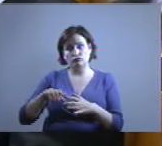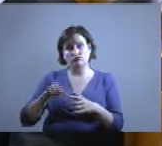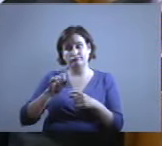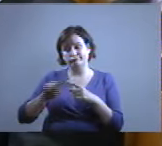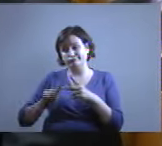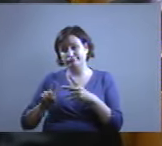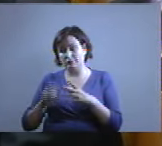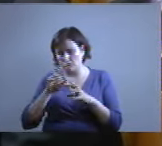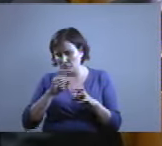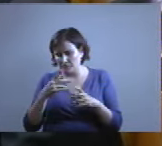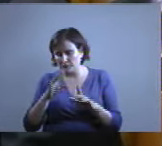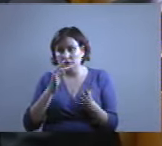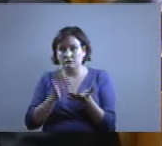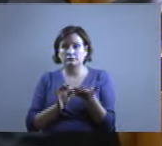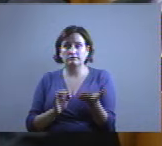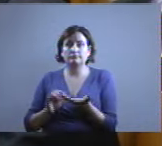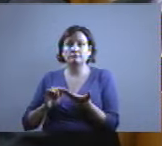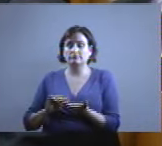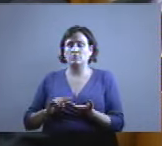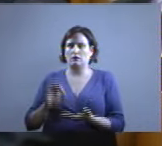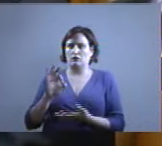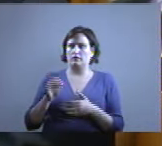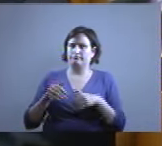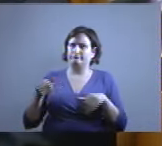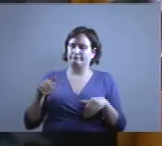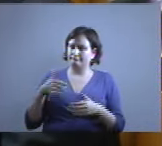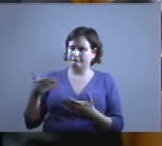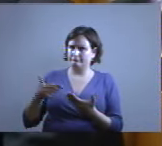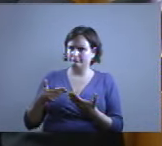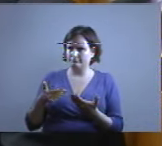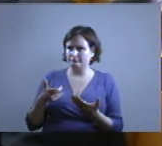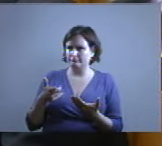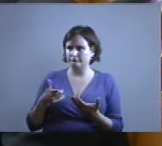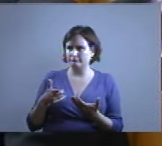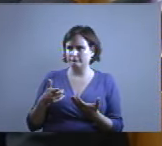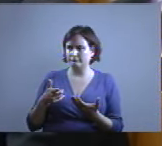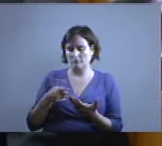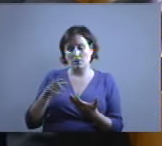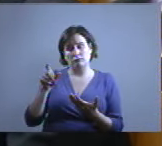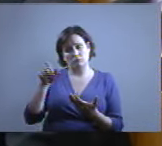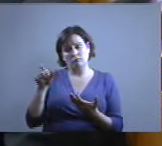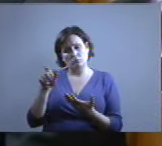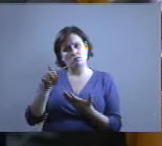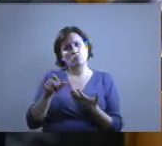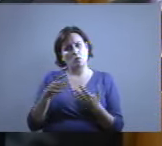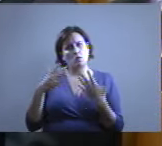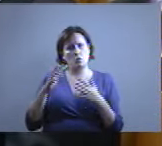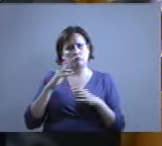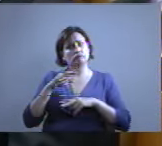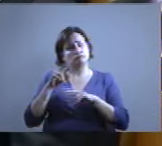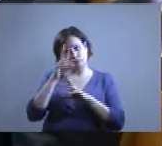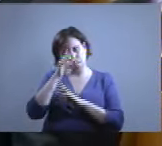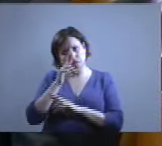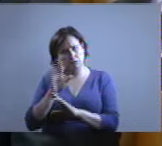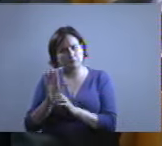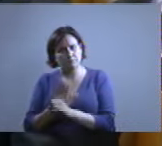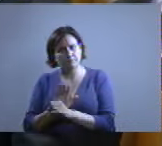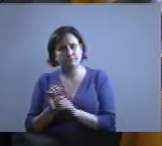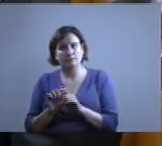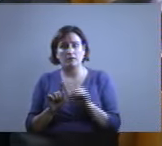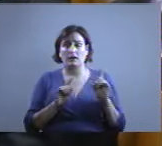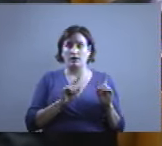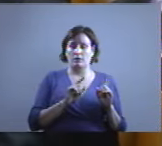have independent directors there today, some of them, and all of them, in fact, highly respected individuals. The accusation that the Minister of Sport and the